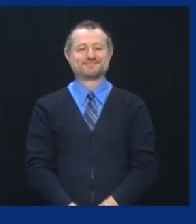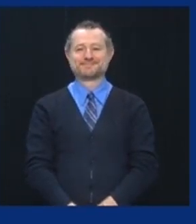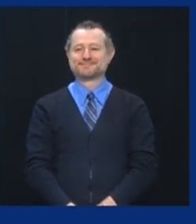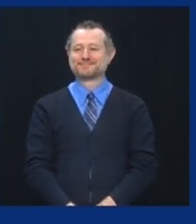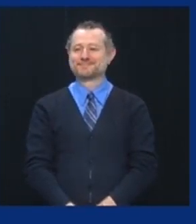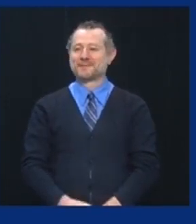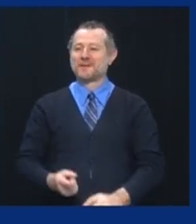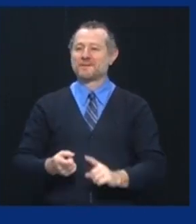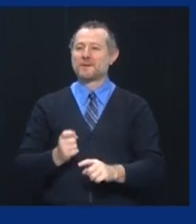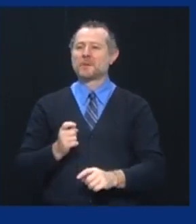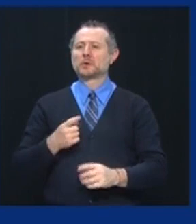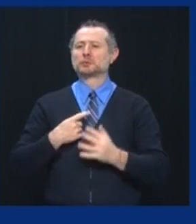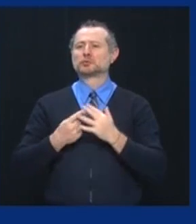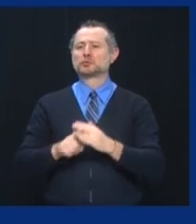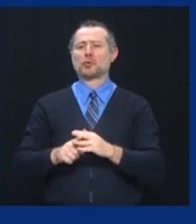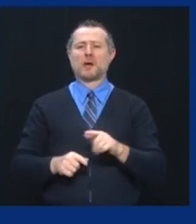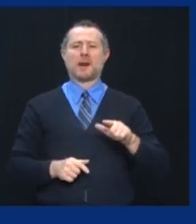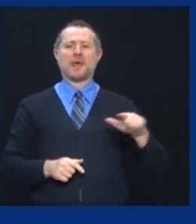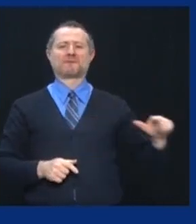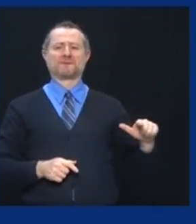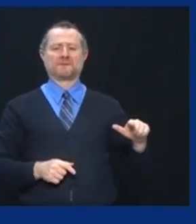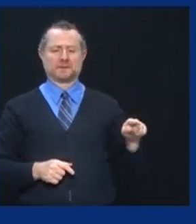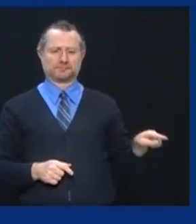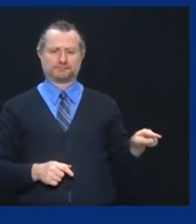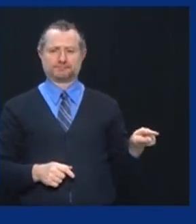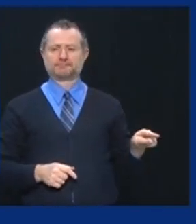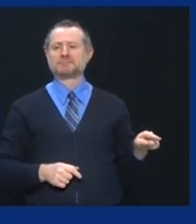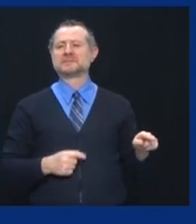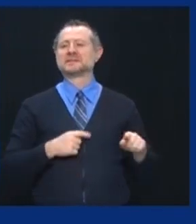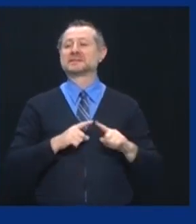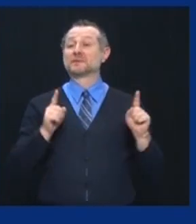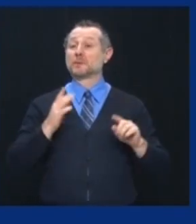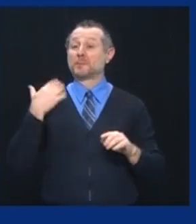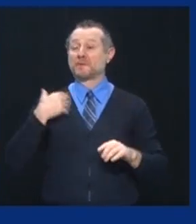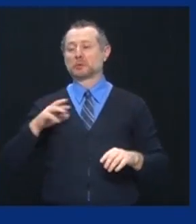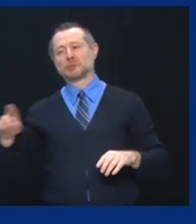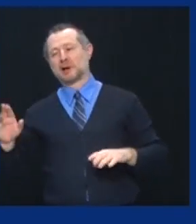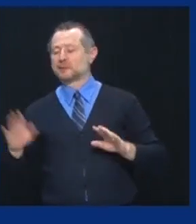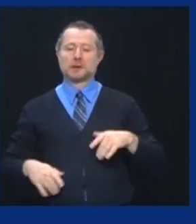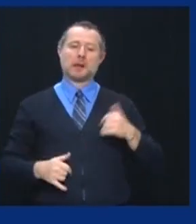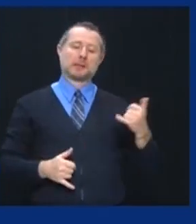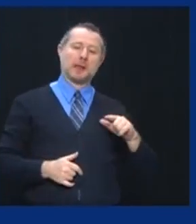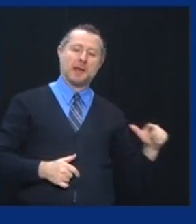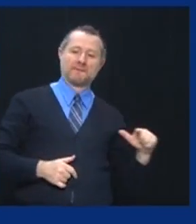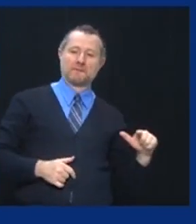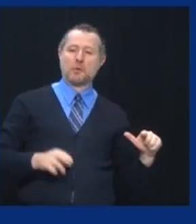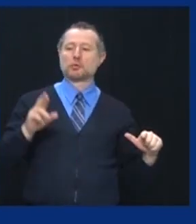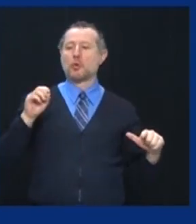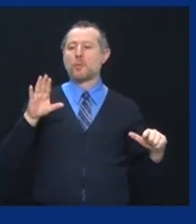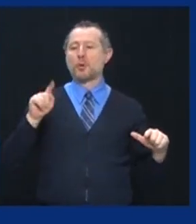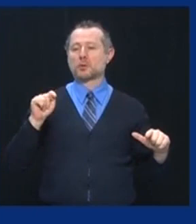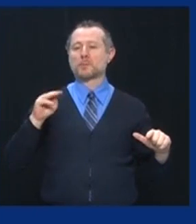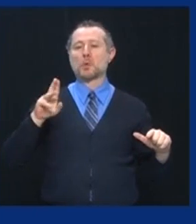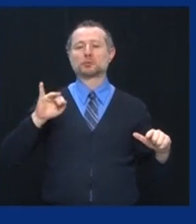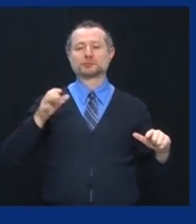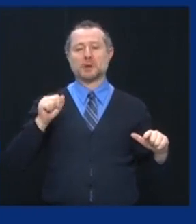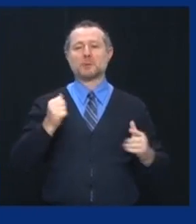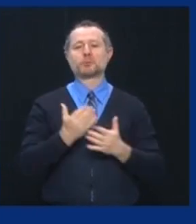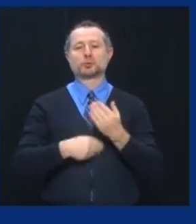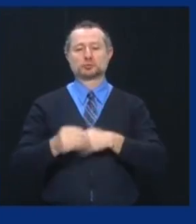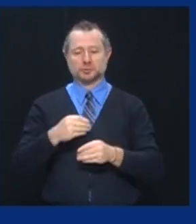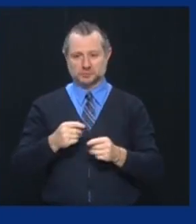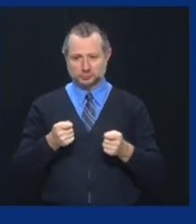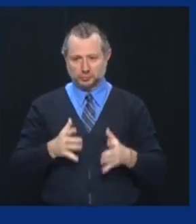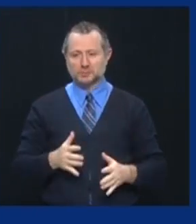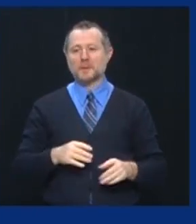Let's start from the left today, just for a change of pace. Robert Meek, Budget Director. Melissa DeRosa,